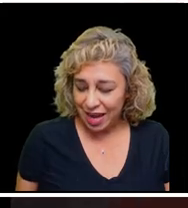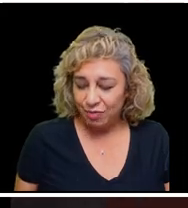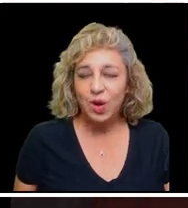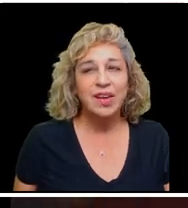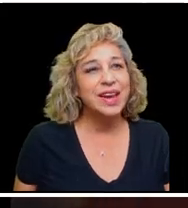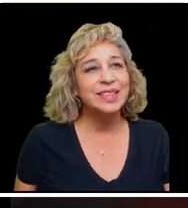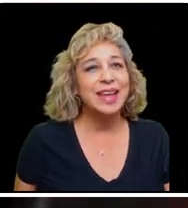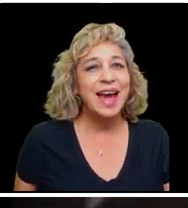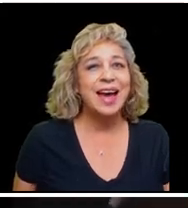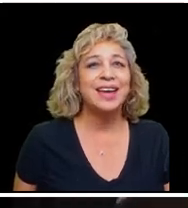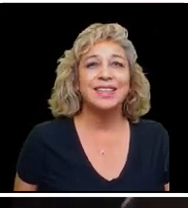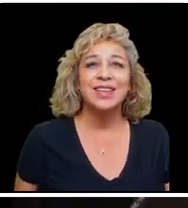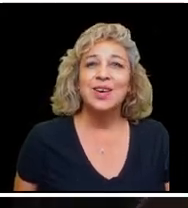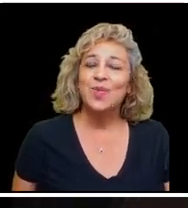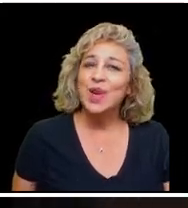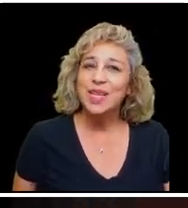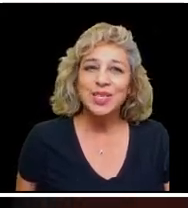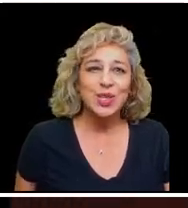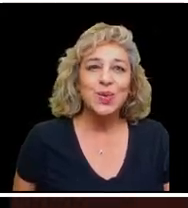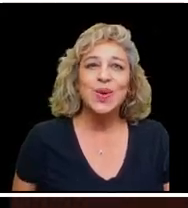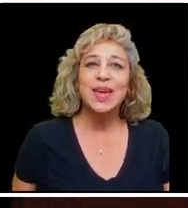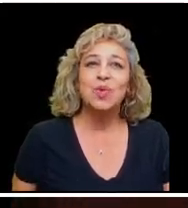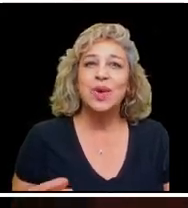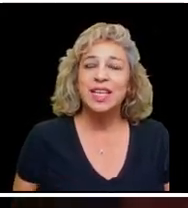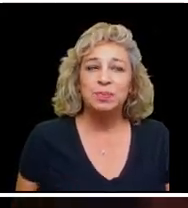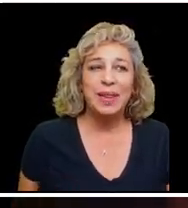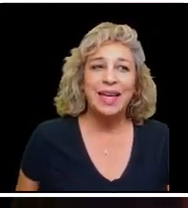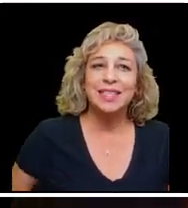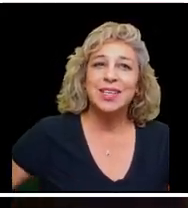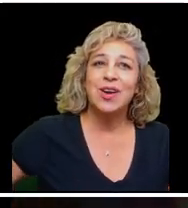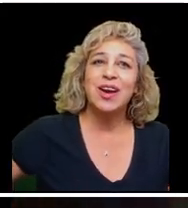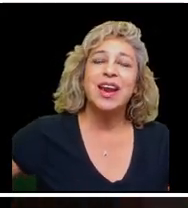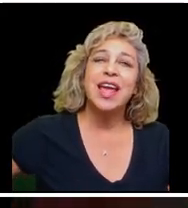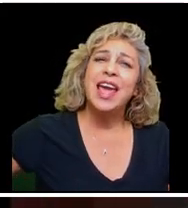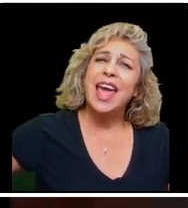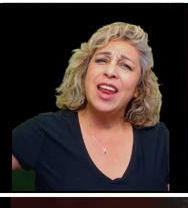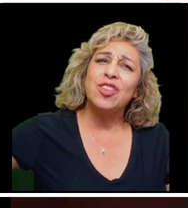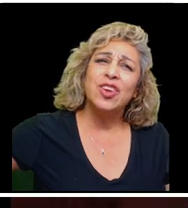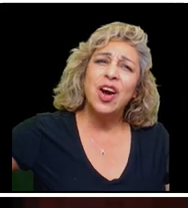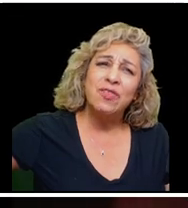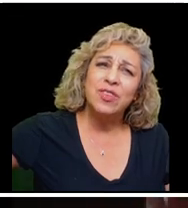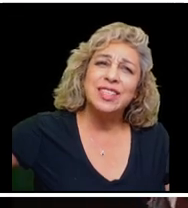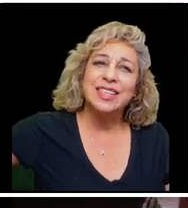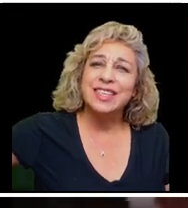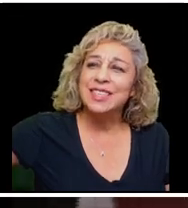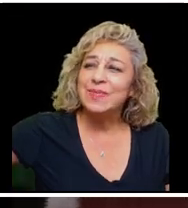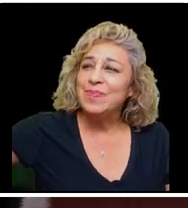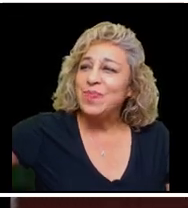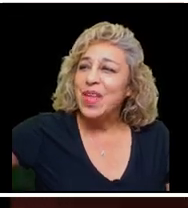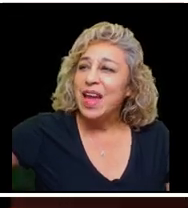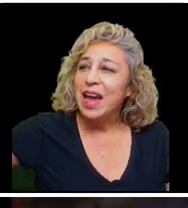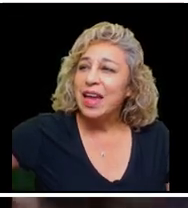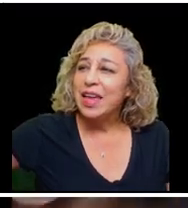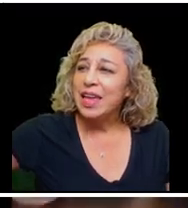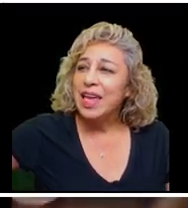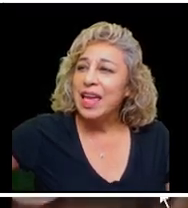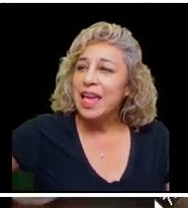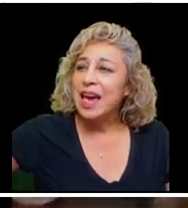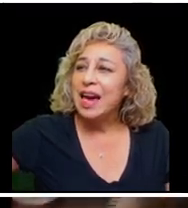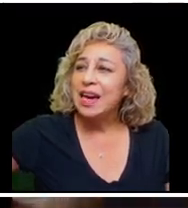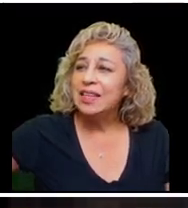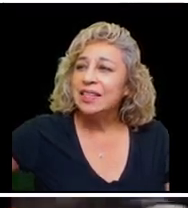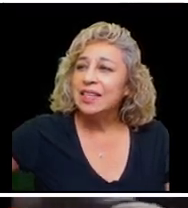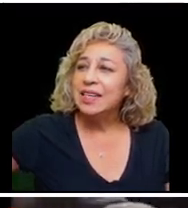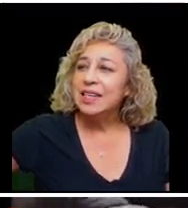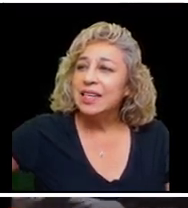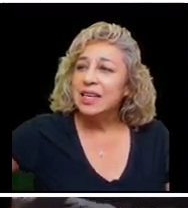day of where he's at what he's doing what his plans are and on the conferences he